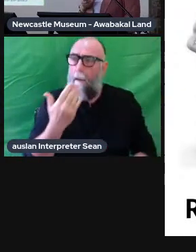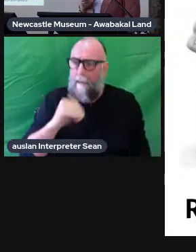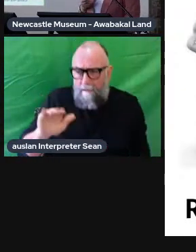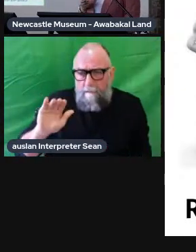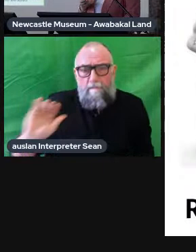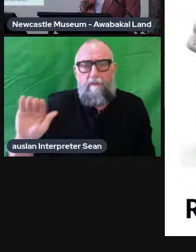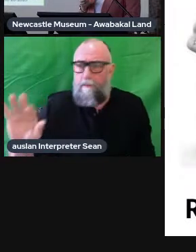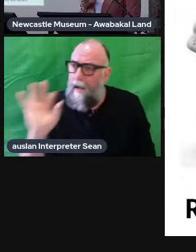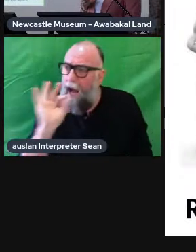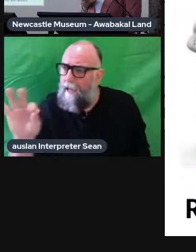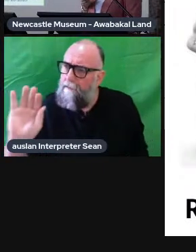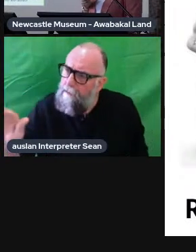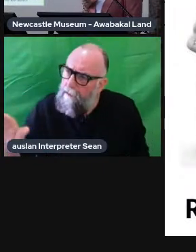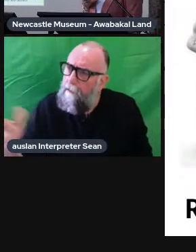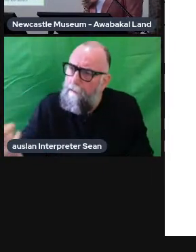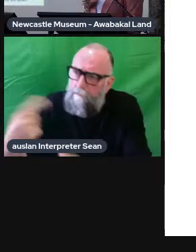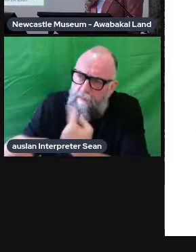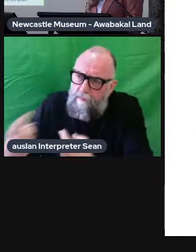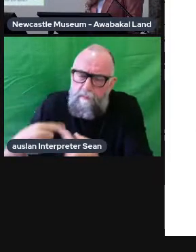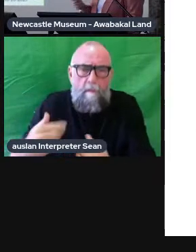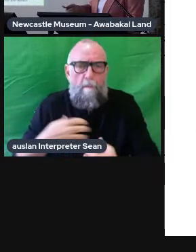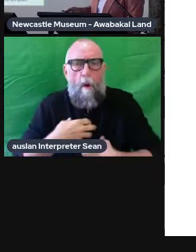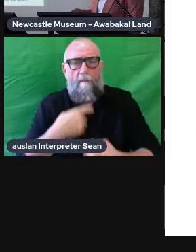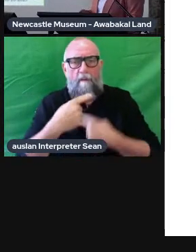help and try and tailor that regimen for you.